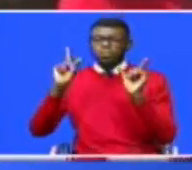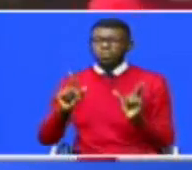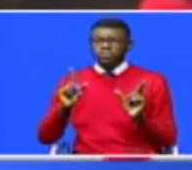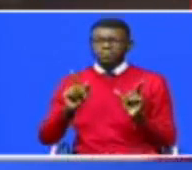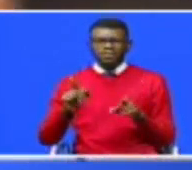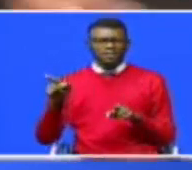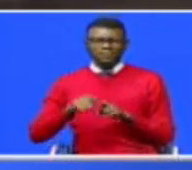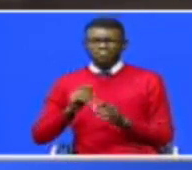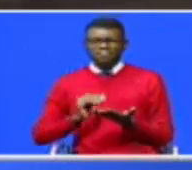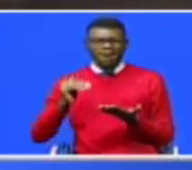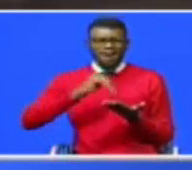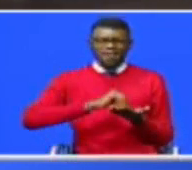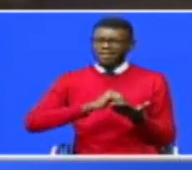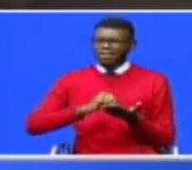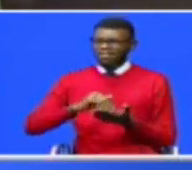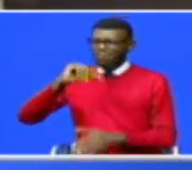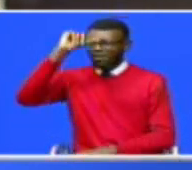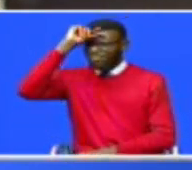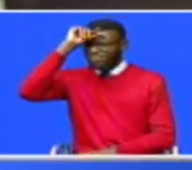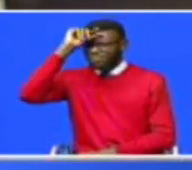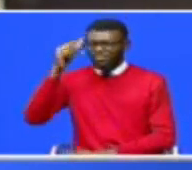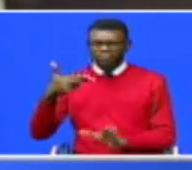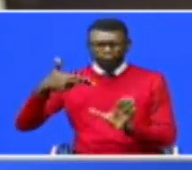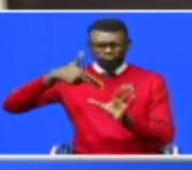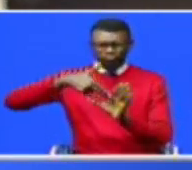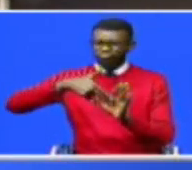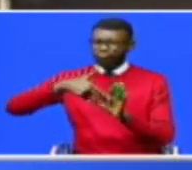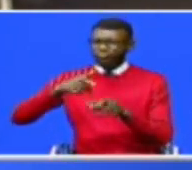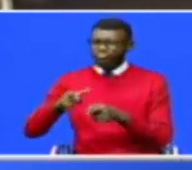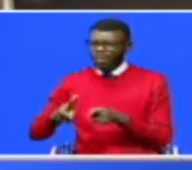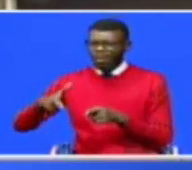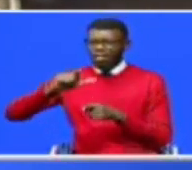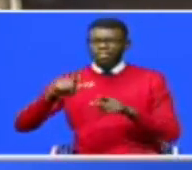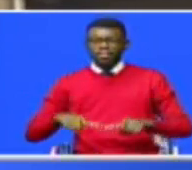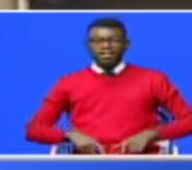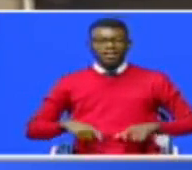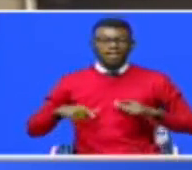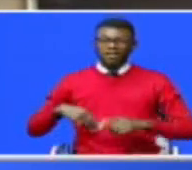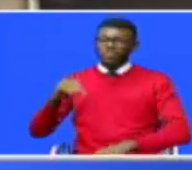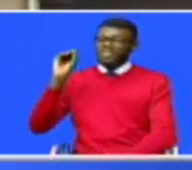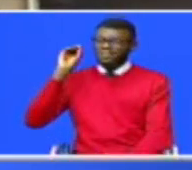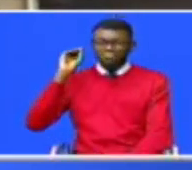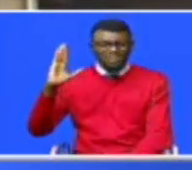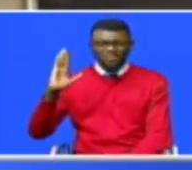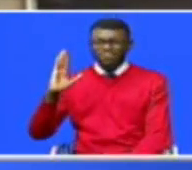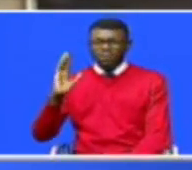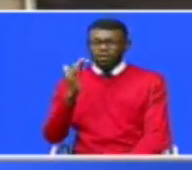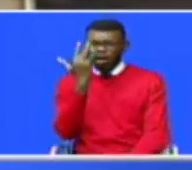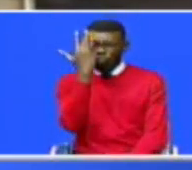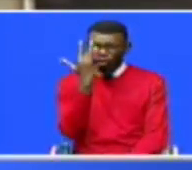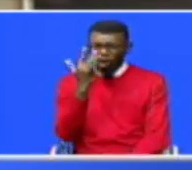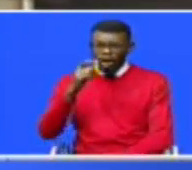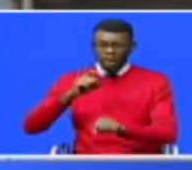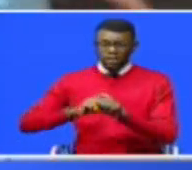serikali tena imekuja imepandisha nini? Imepandisha mafuta. Maisha yamekuwa ngumu kwa wananchi wa kawaida. Kwa sababu wakati